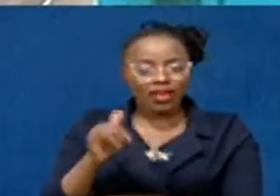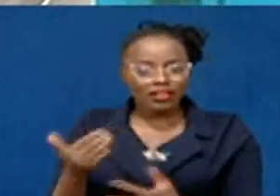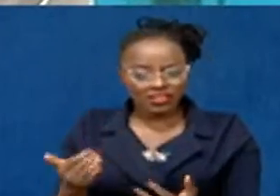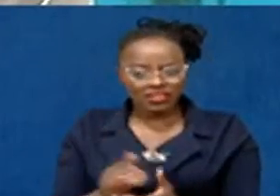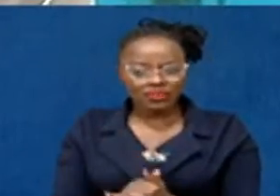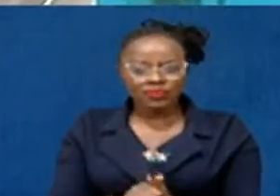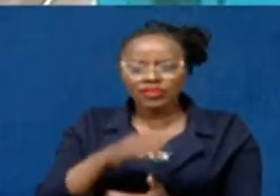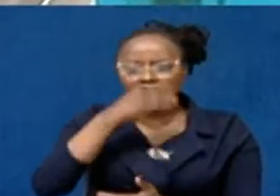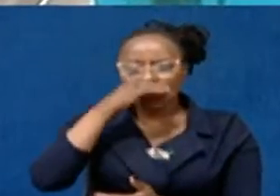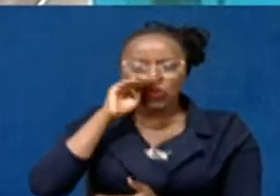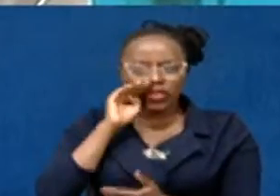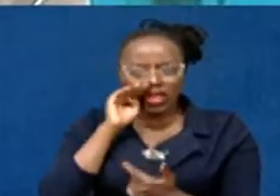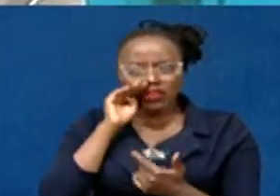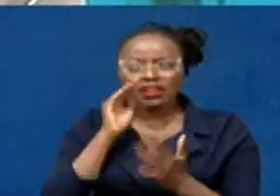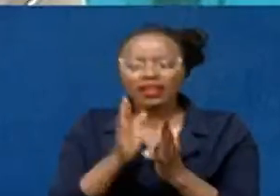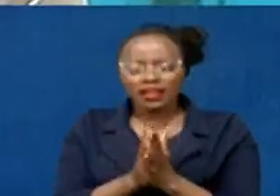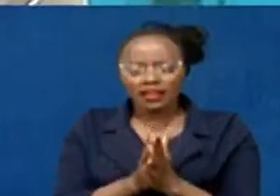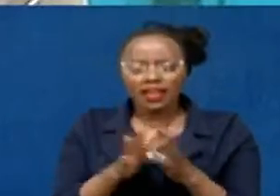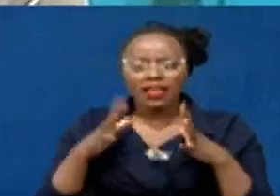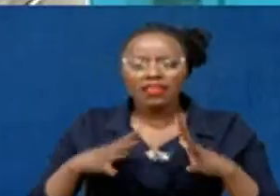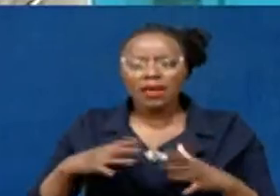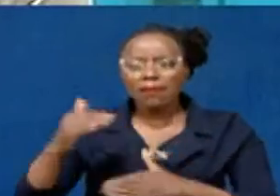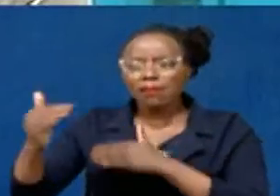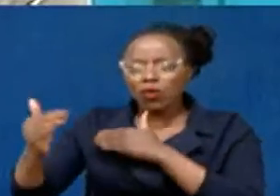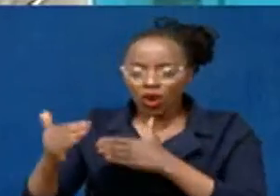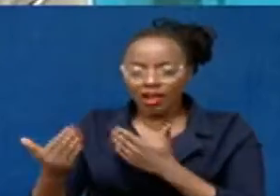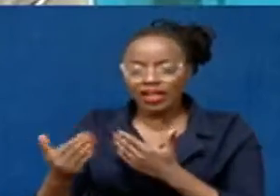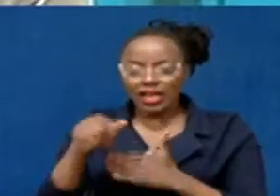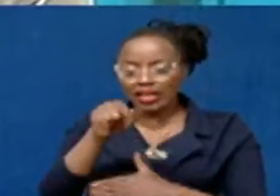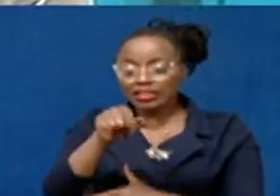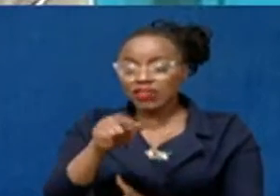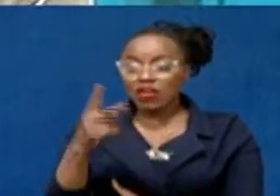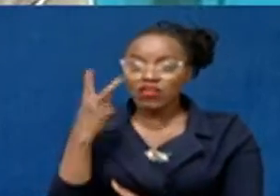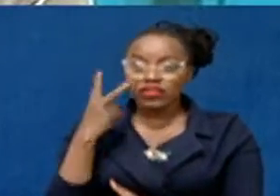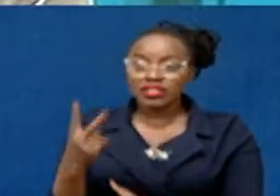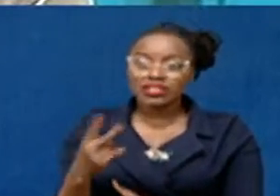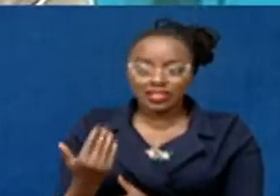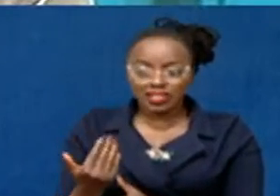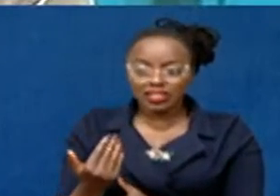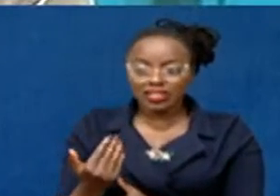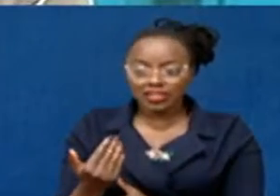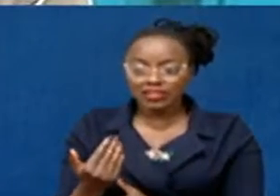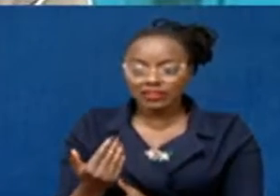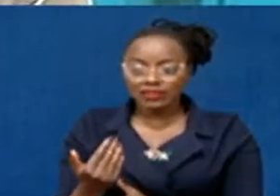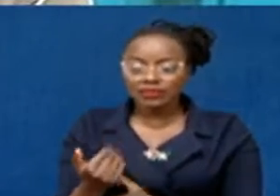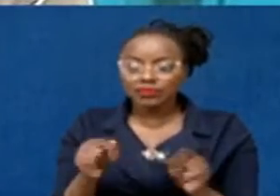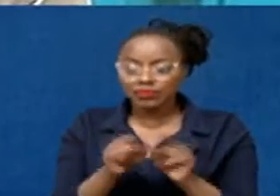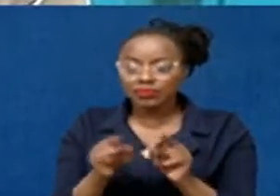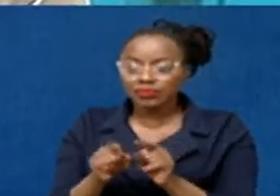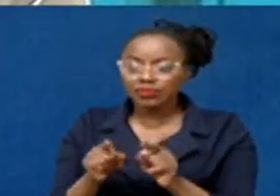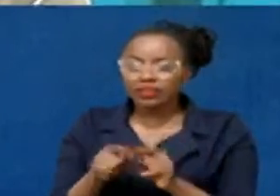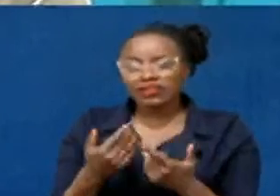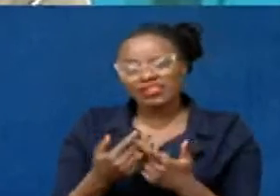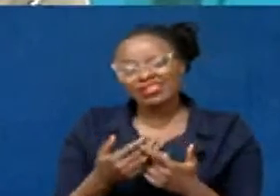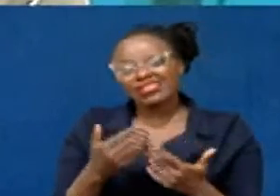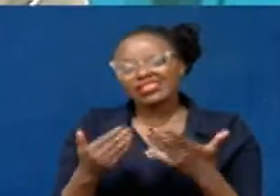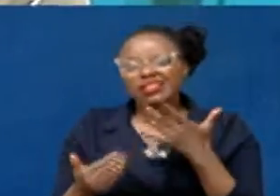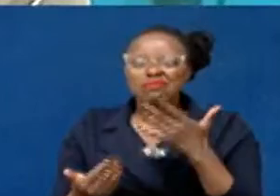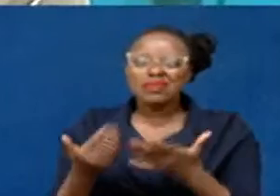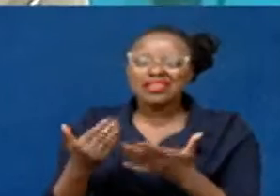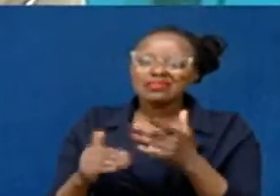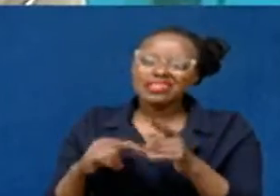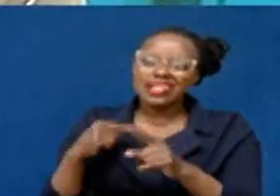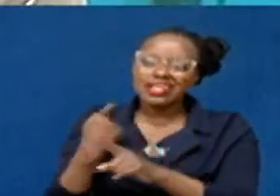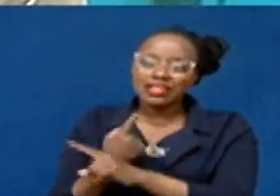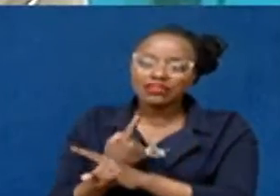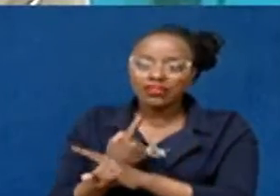that Mudavadi and the people around him seem to be singing a slightly nuanced,